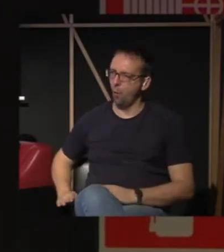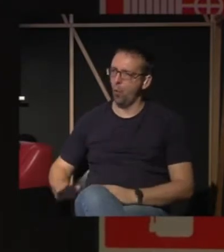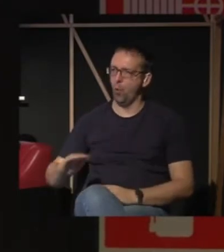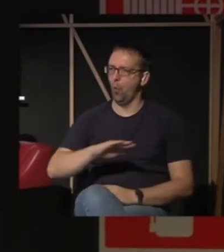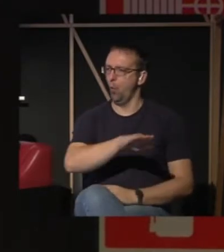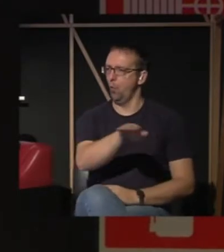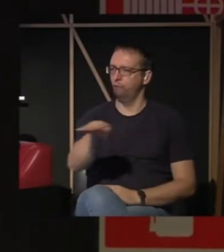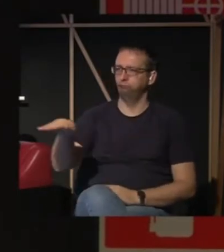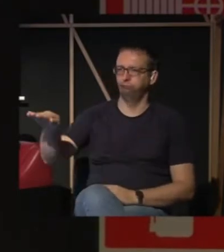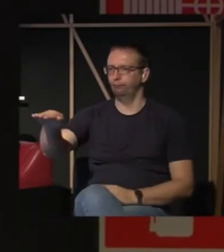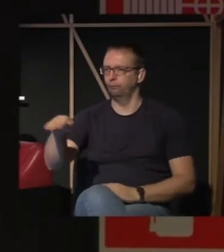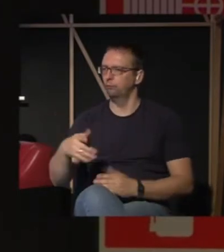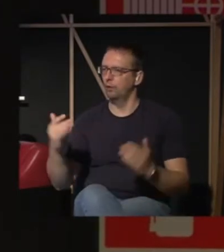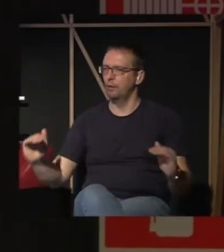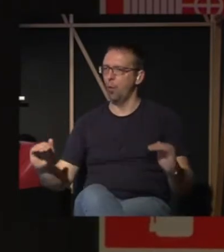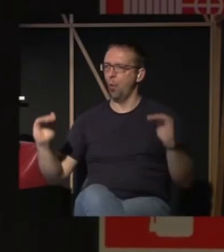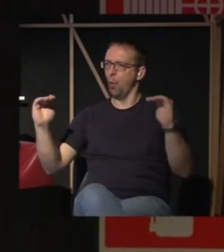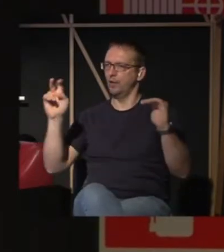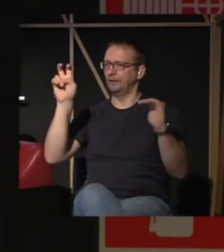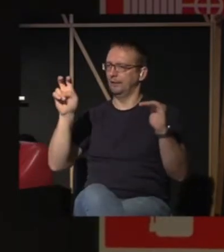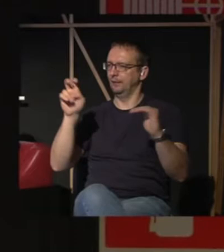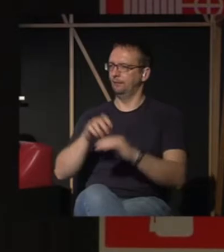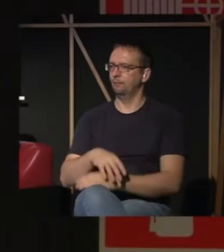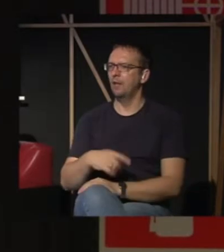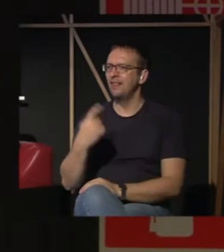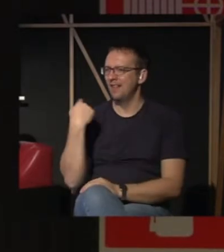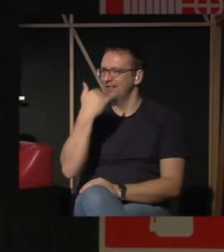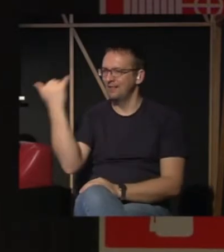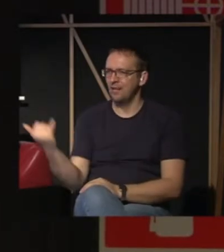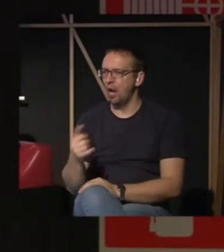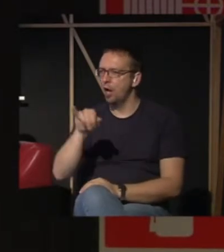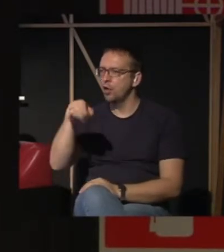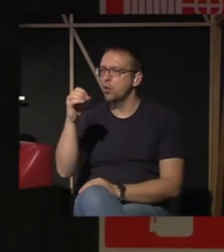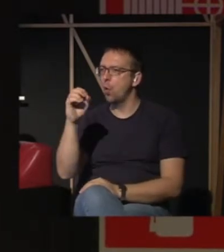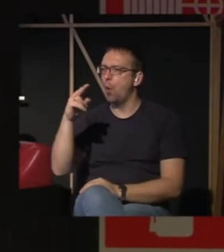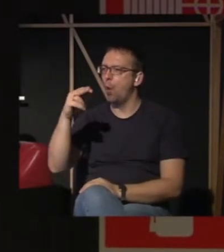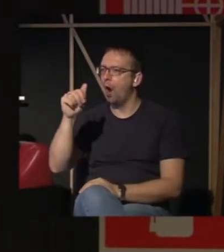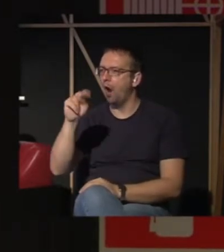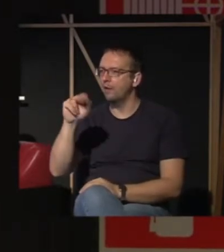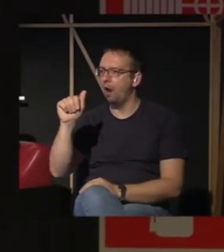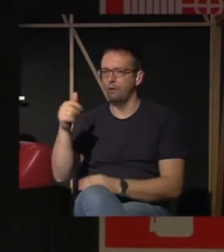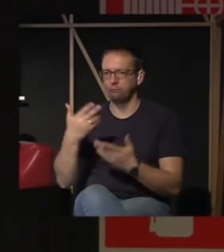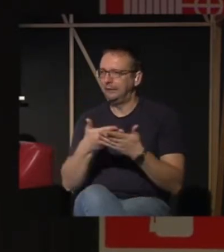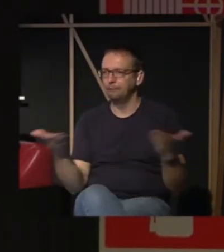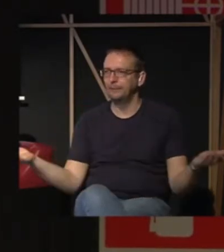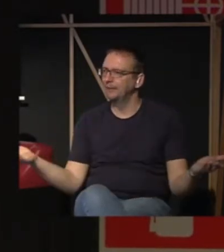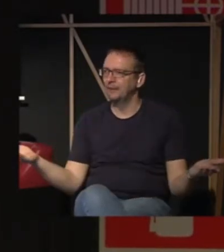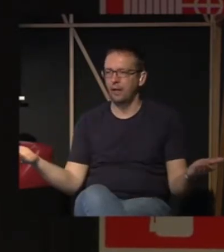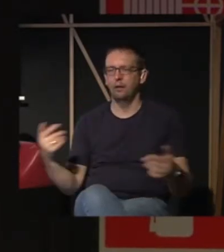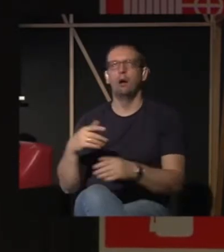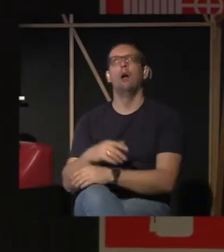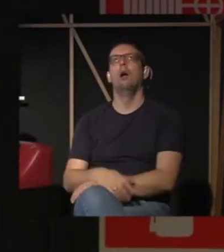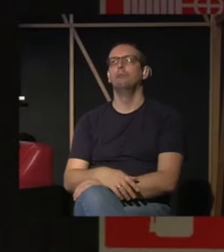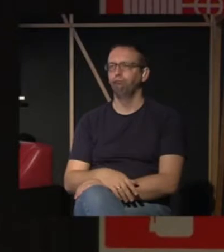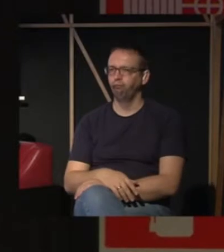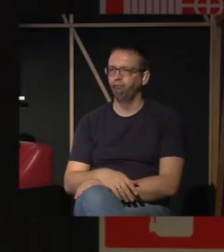when Joanna was there last, there were no barriers. So we really had to push the stadium to implement this. This was in Saransk. I was